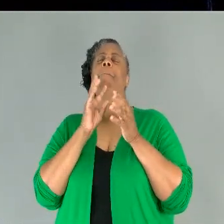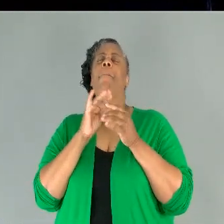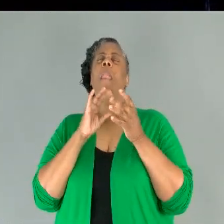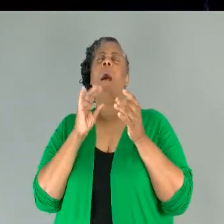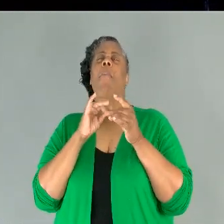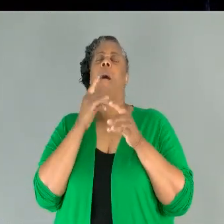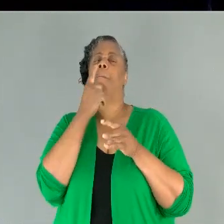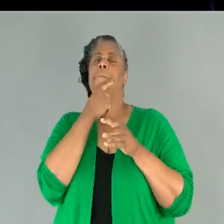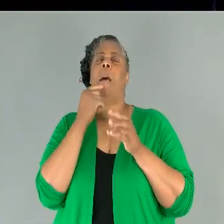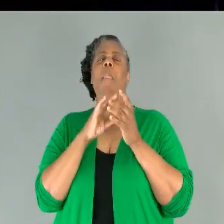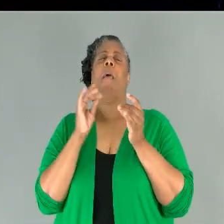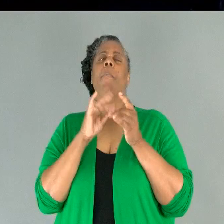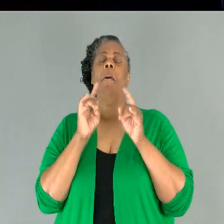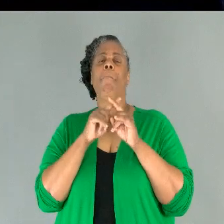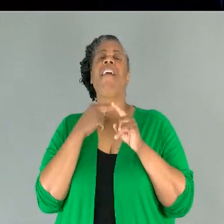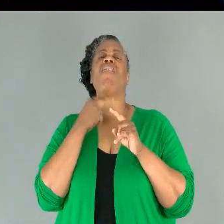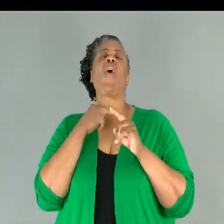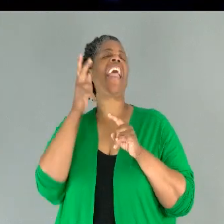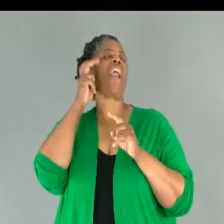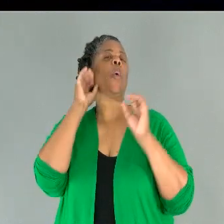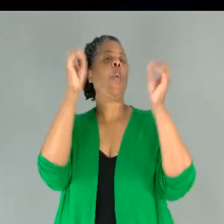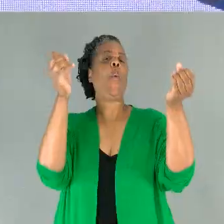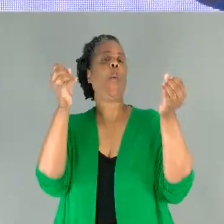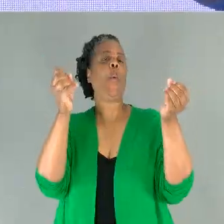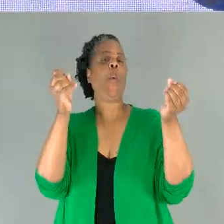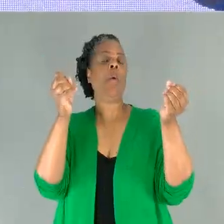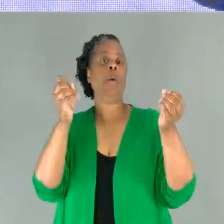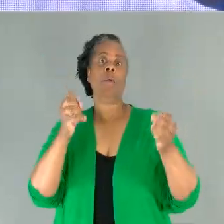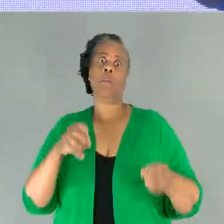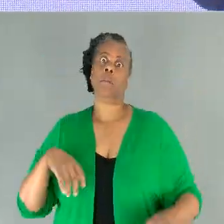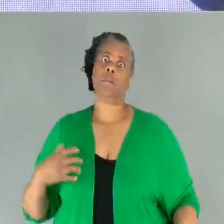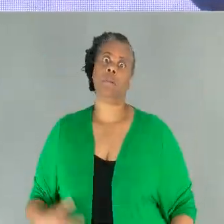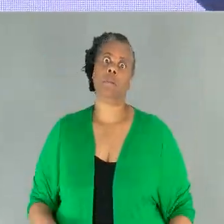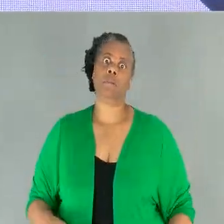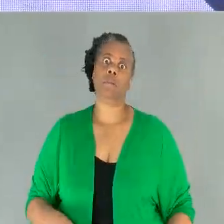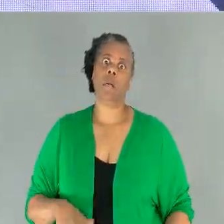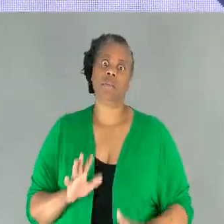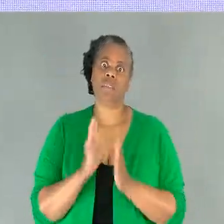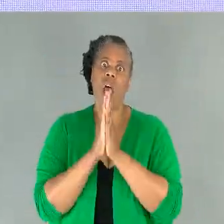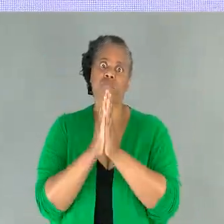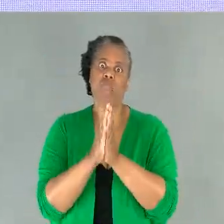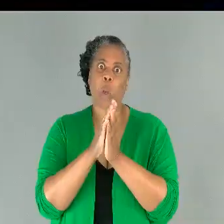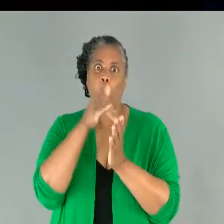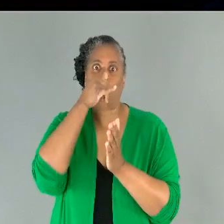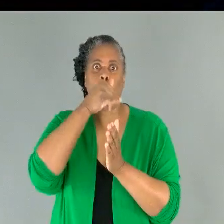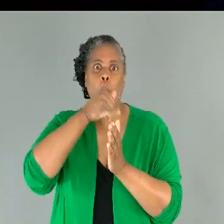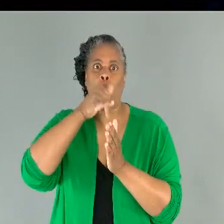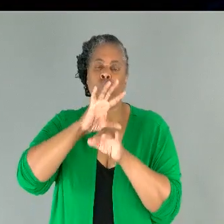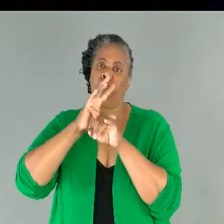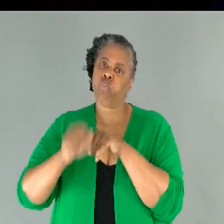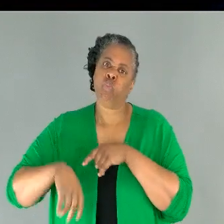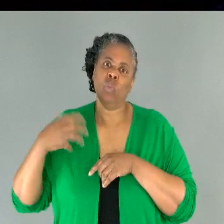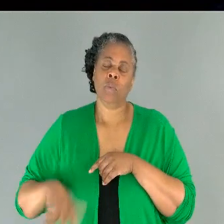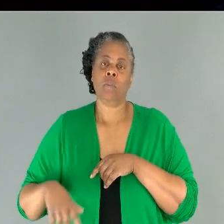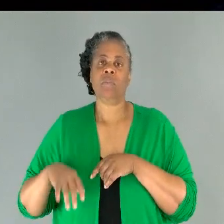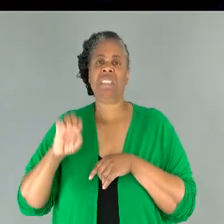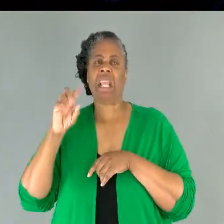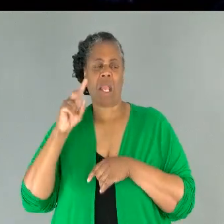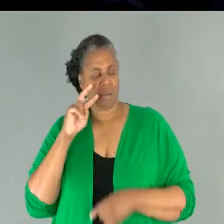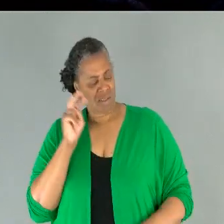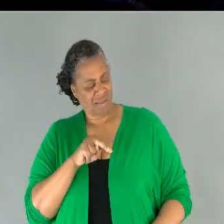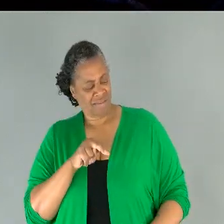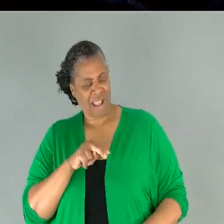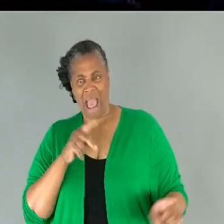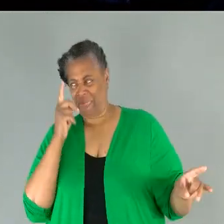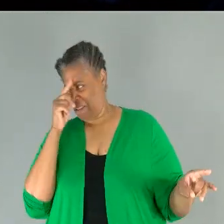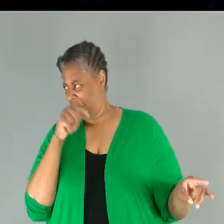but her voice was not heard. Man, that must have been a heavy prayer. Eli thought she was drunk and